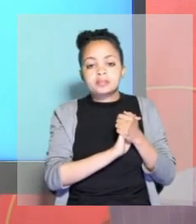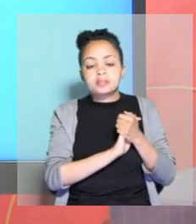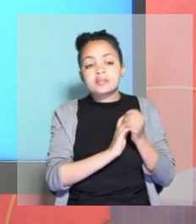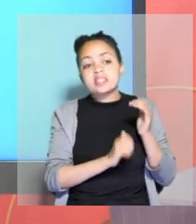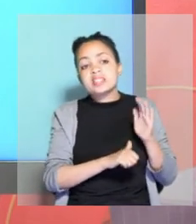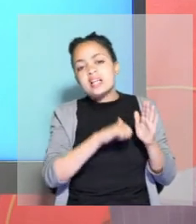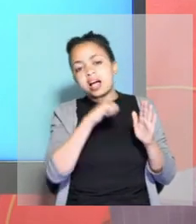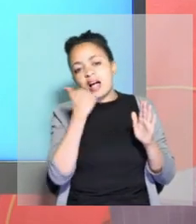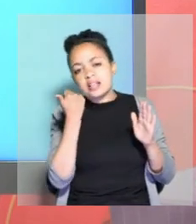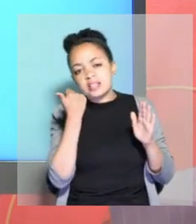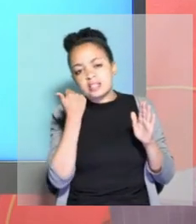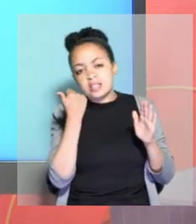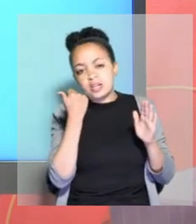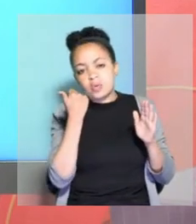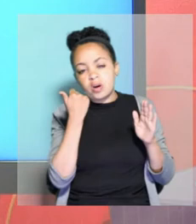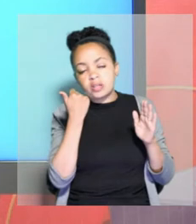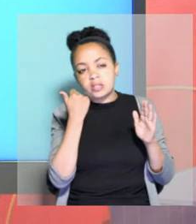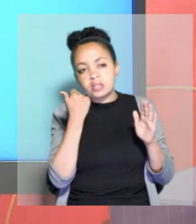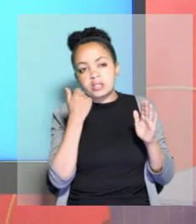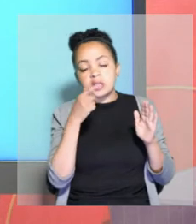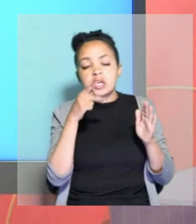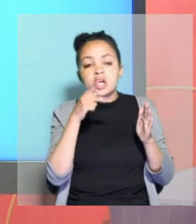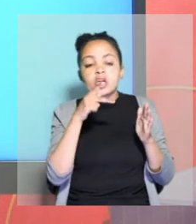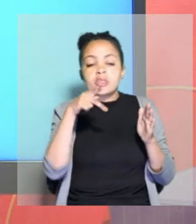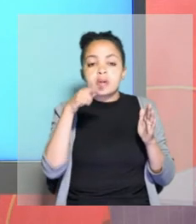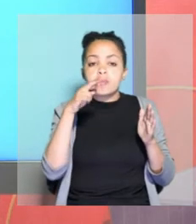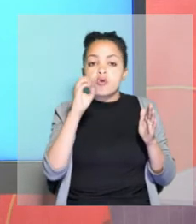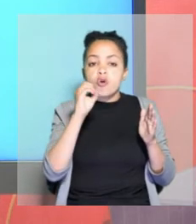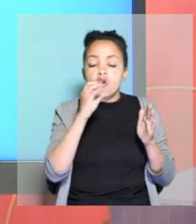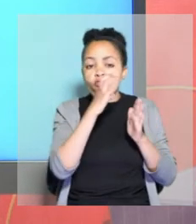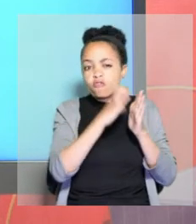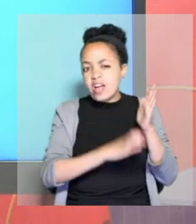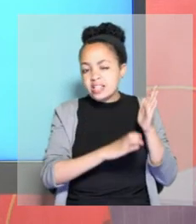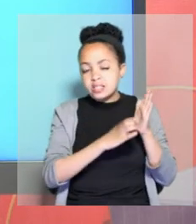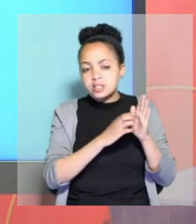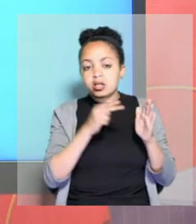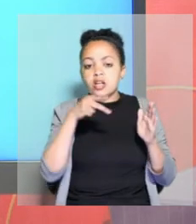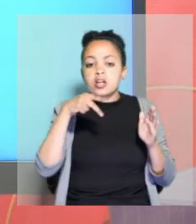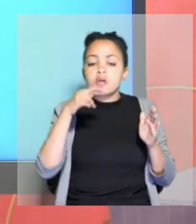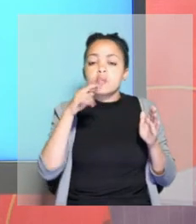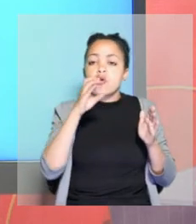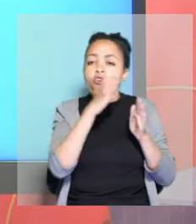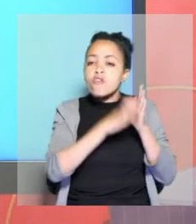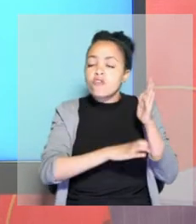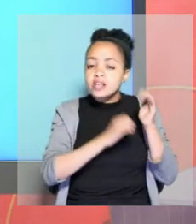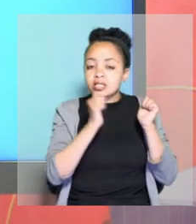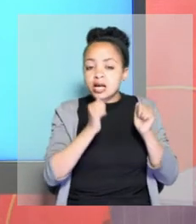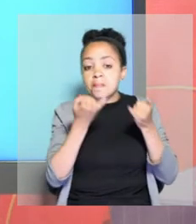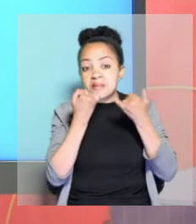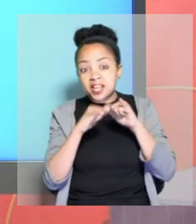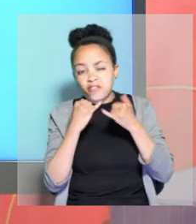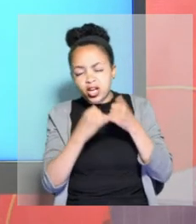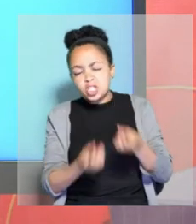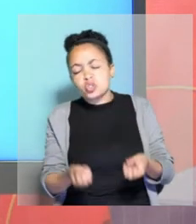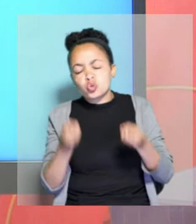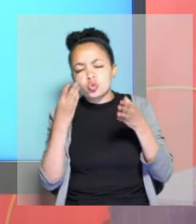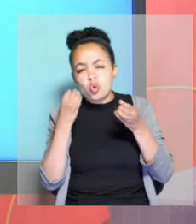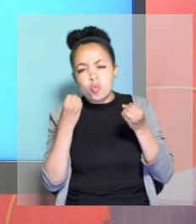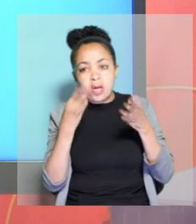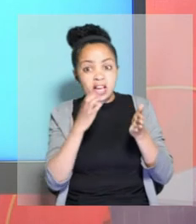the easy phase of meiosis one is prophets one prophet one can be divided into so many